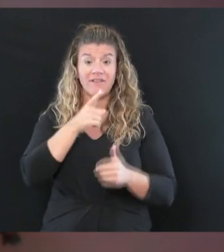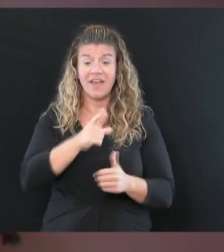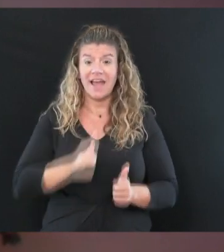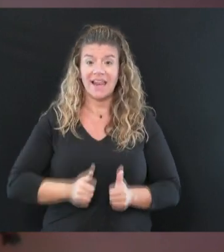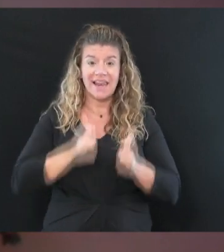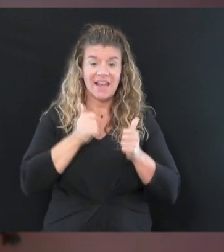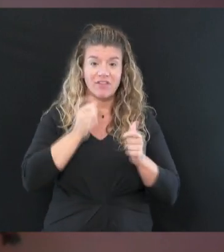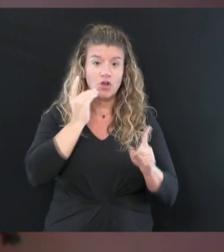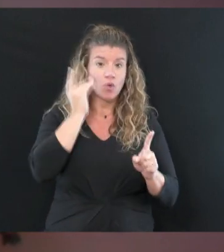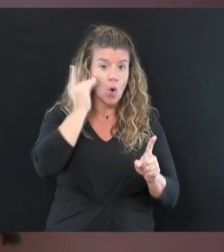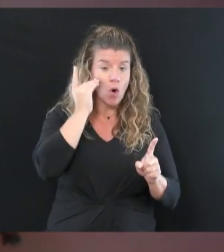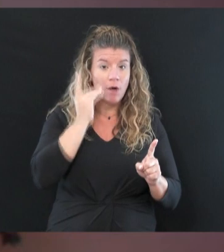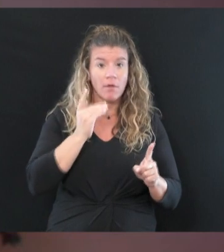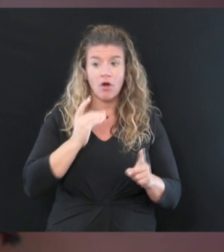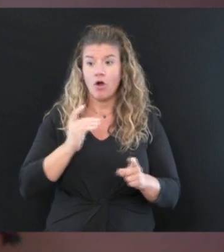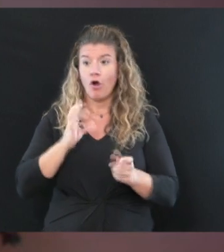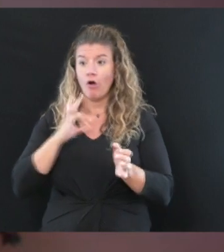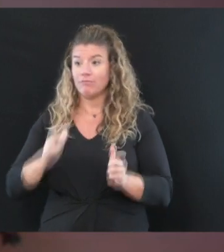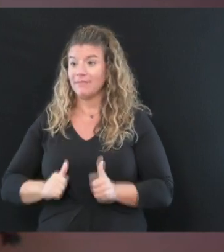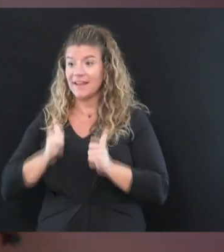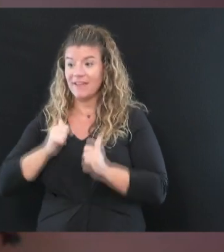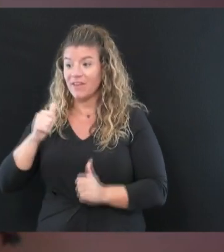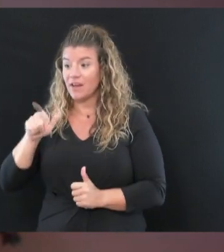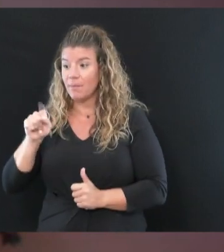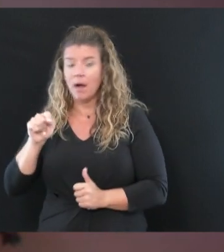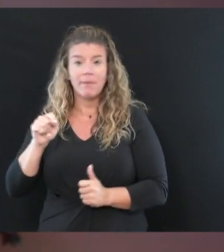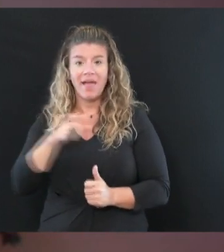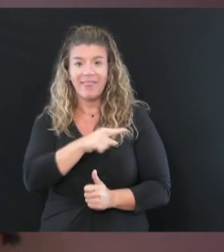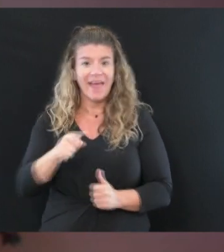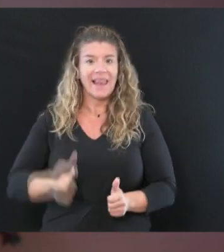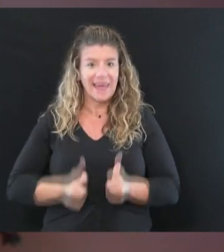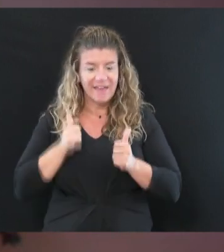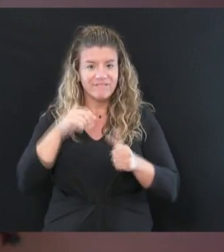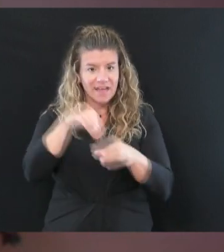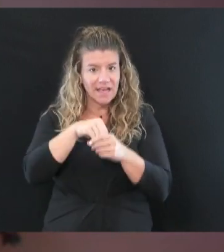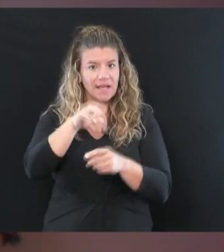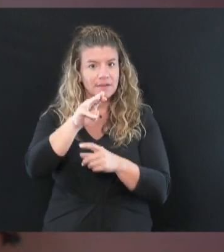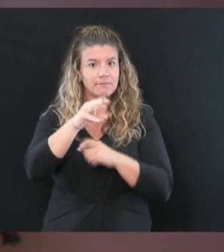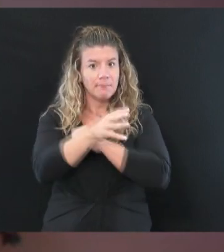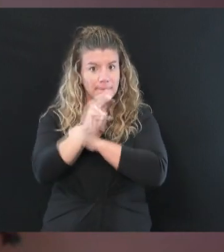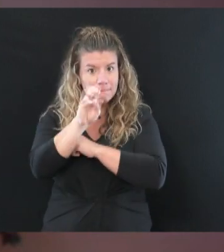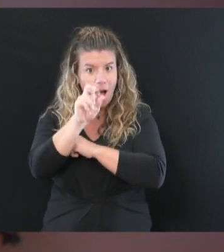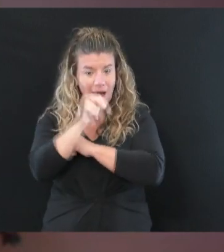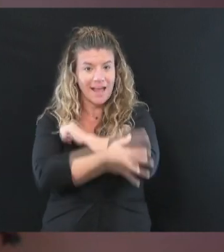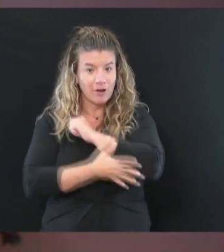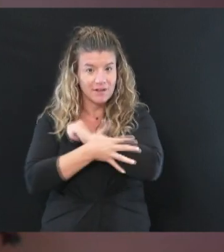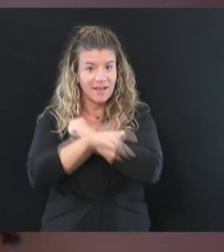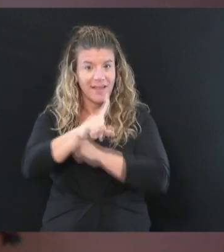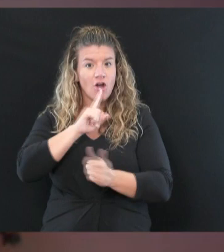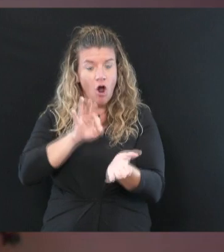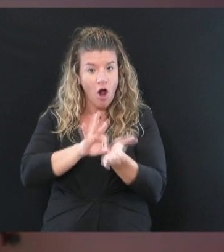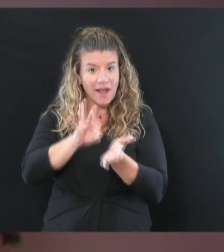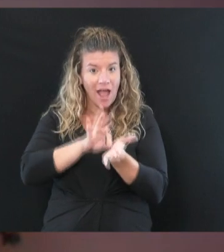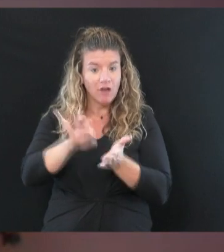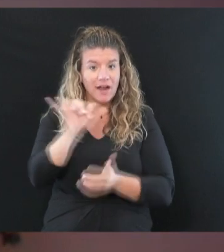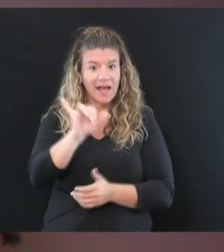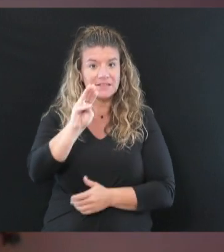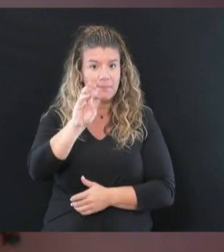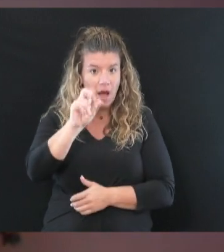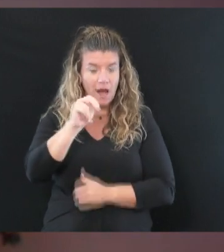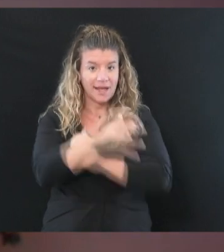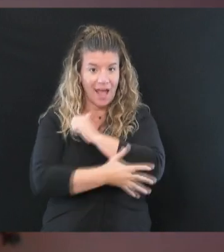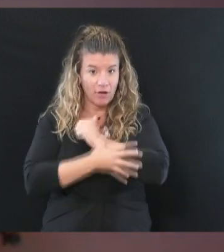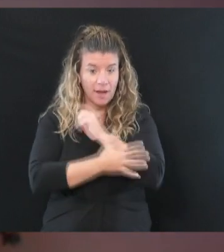be counted as part of, and that are in Mon County, of course, would be counted as a Mon County positive, but also